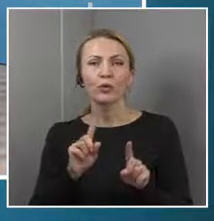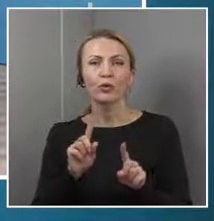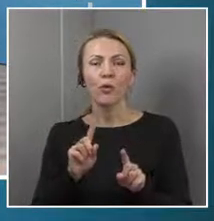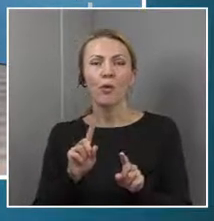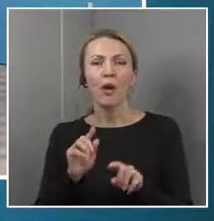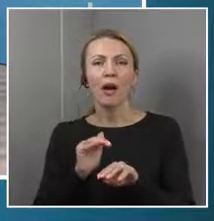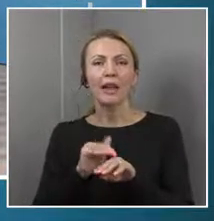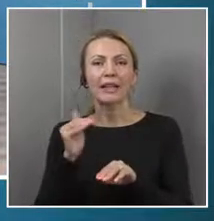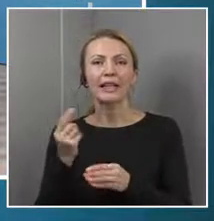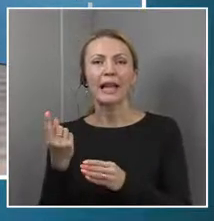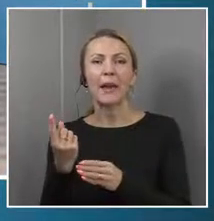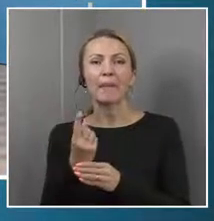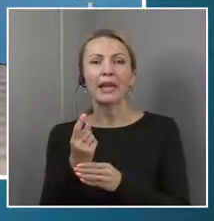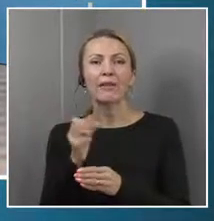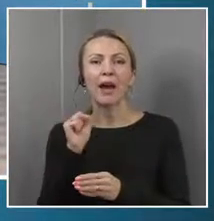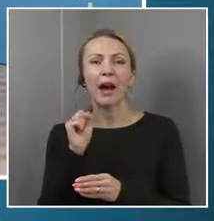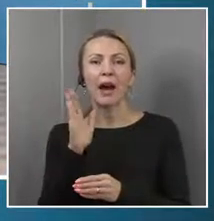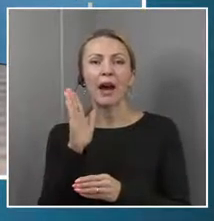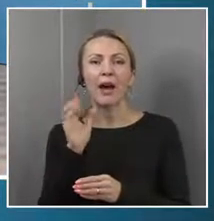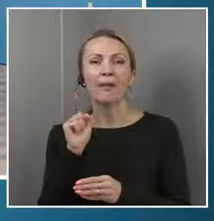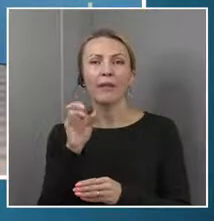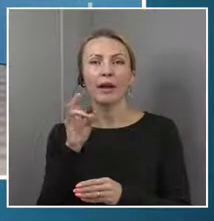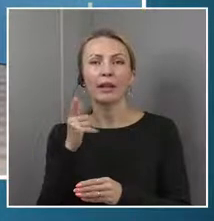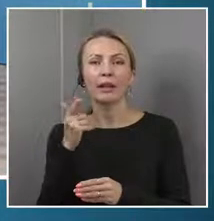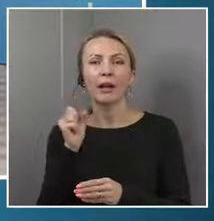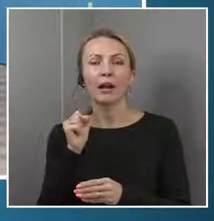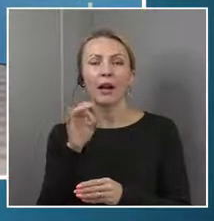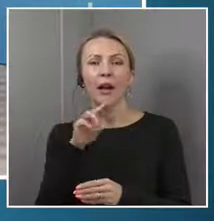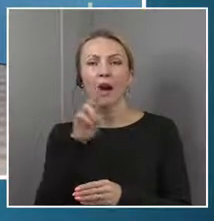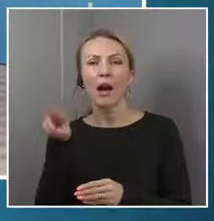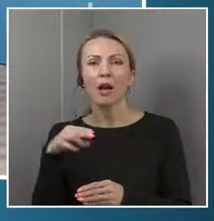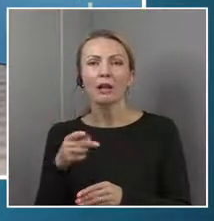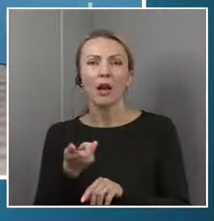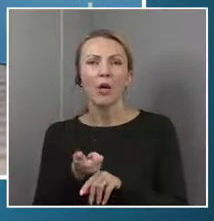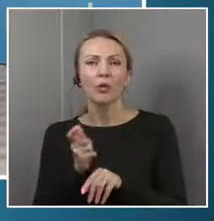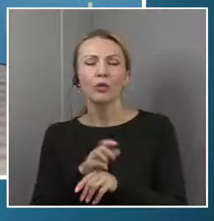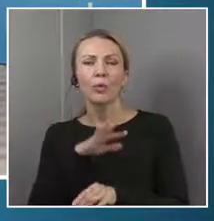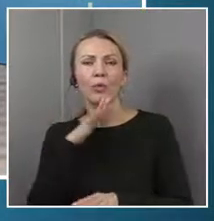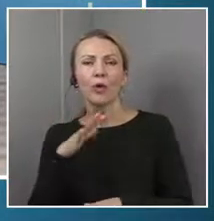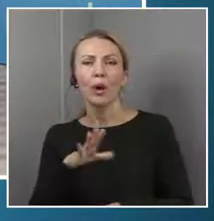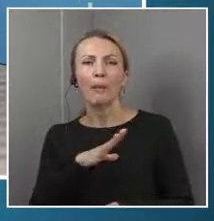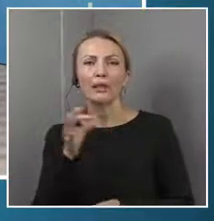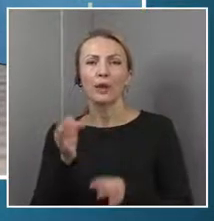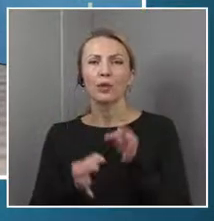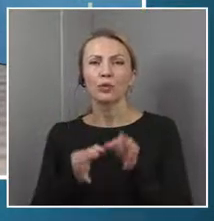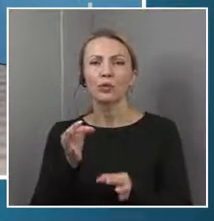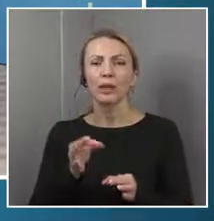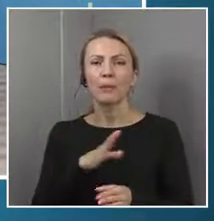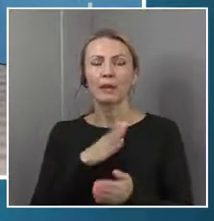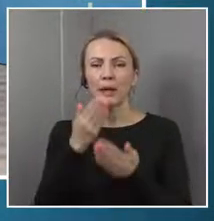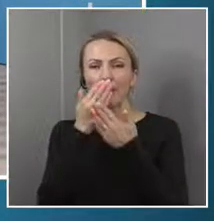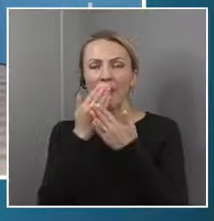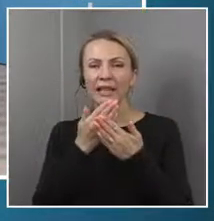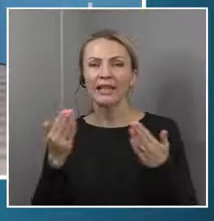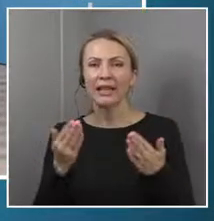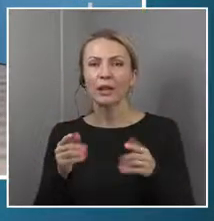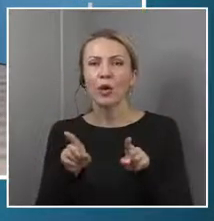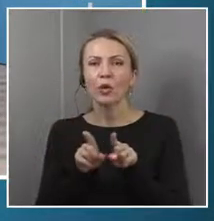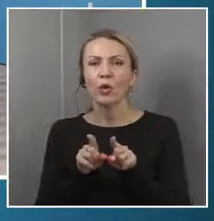that the Russian market is the one where most fakes are. So it's very dangerous to buy in the Russian